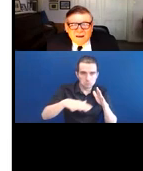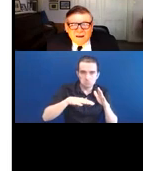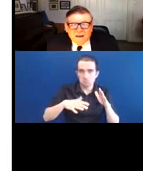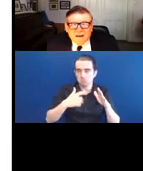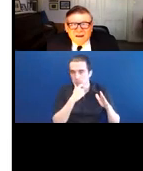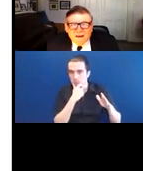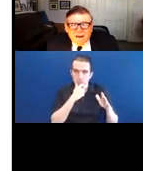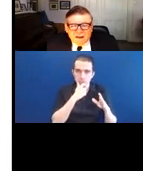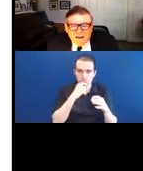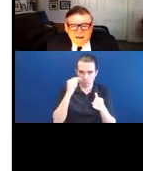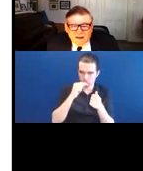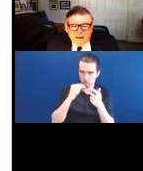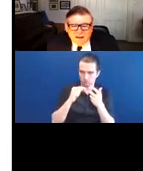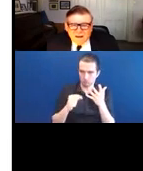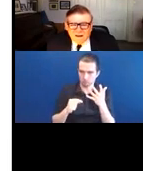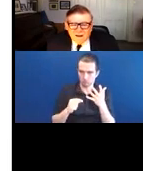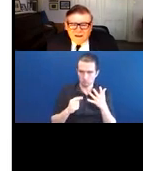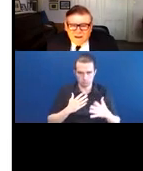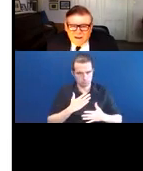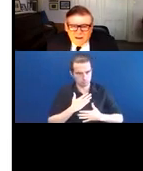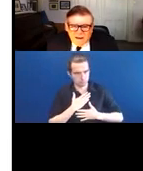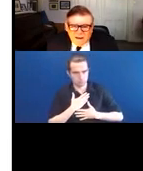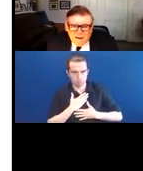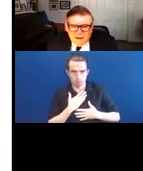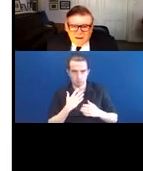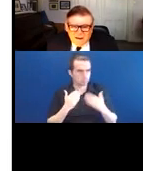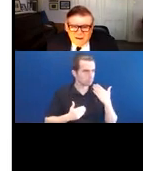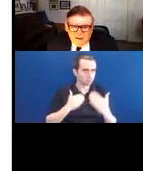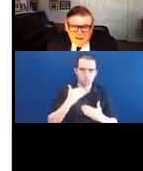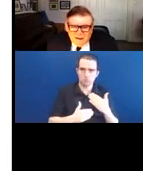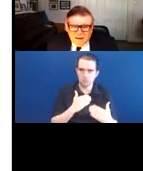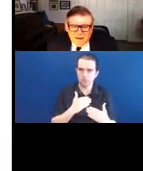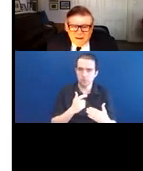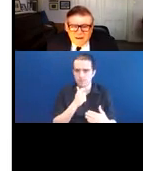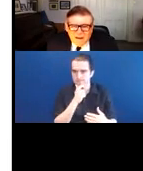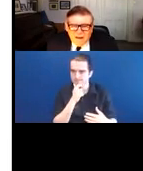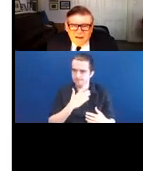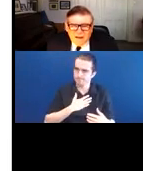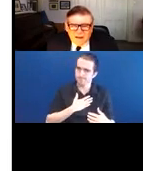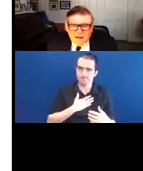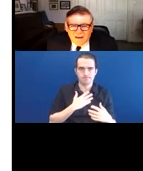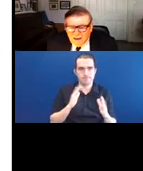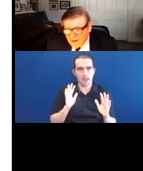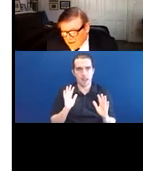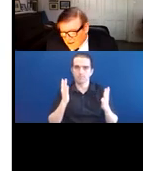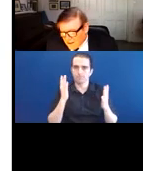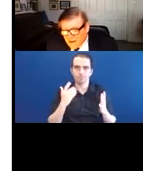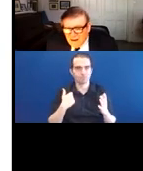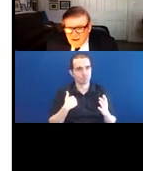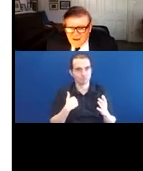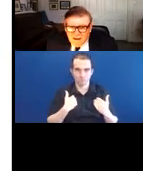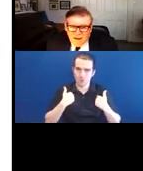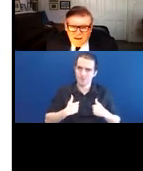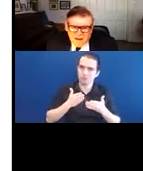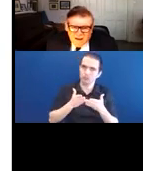It could be about the enjoyment of a whole array of human rights. For example, the right to vote. More than often, you will find in